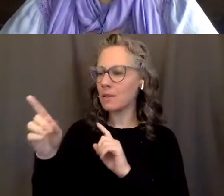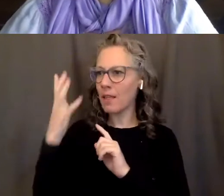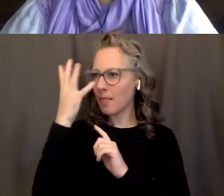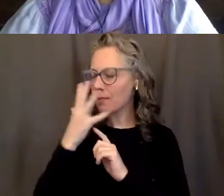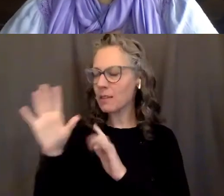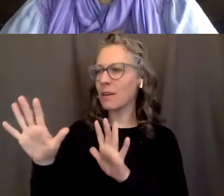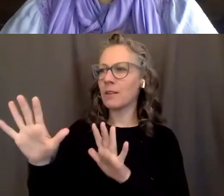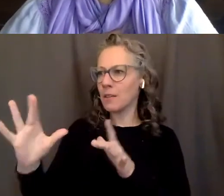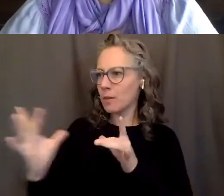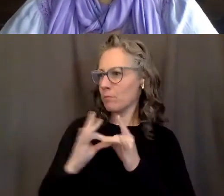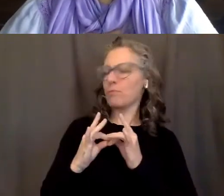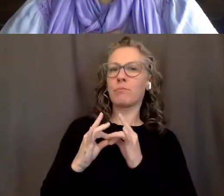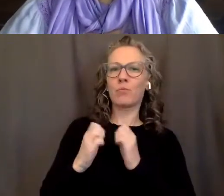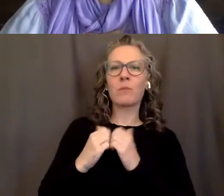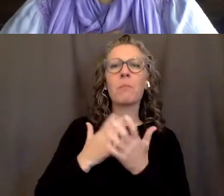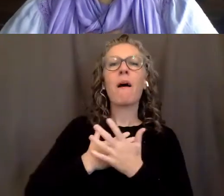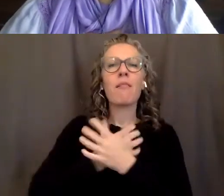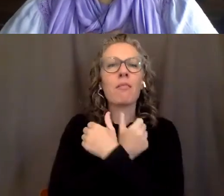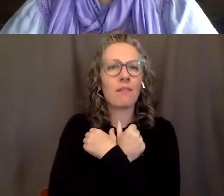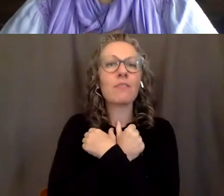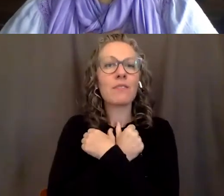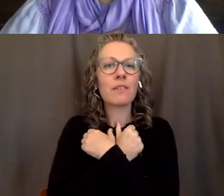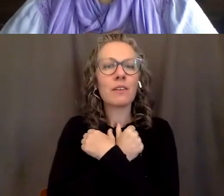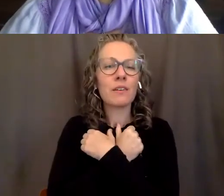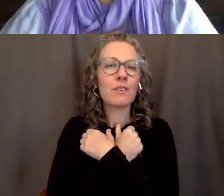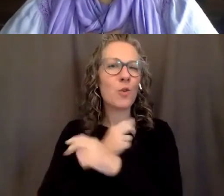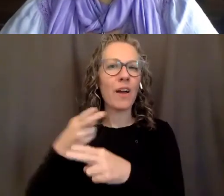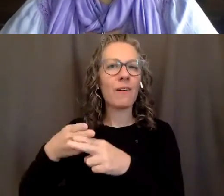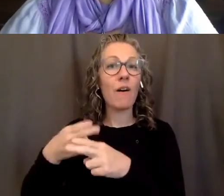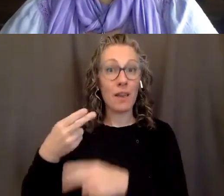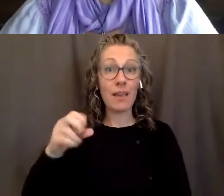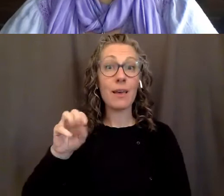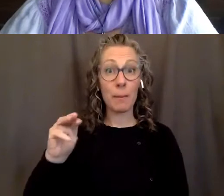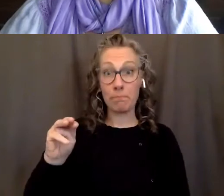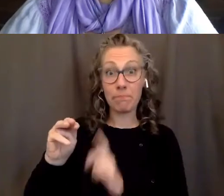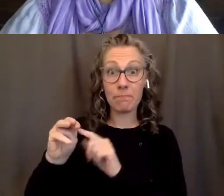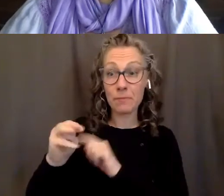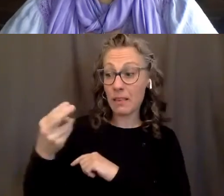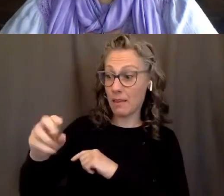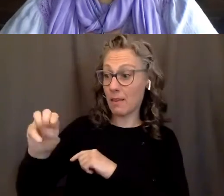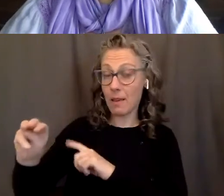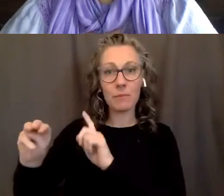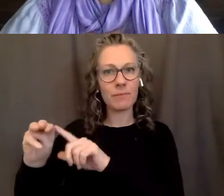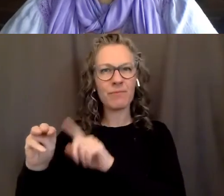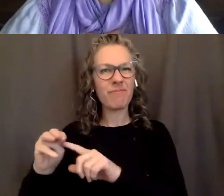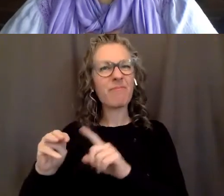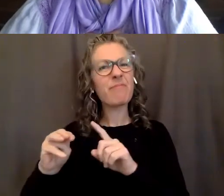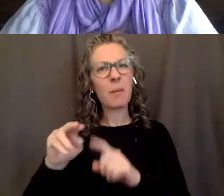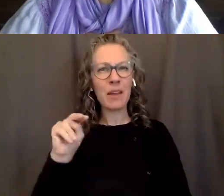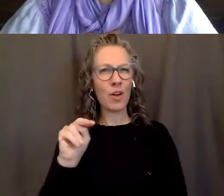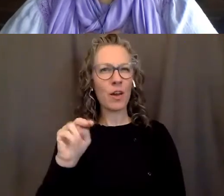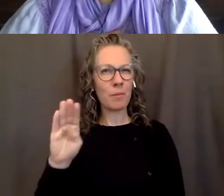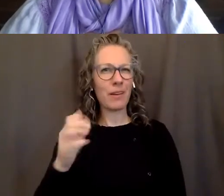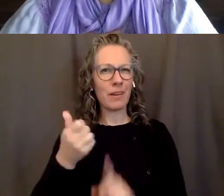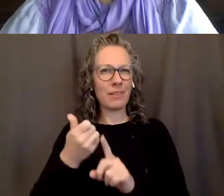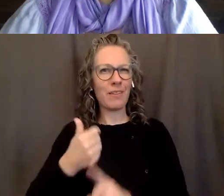just connected with my love. And so I call him a him, which offends my non-binariness a little